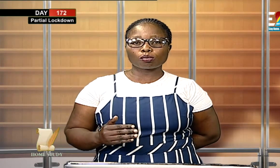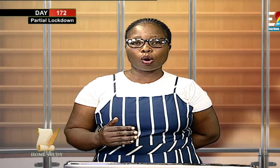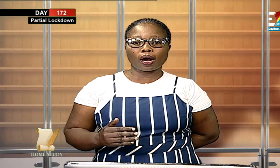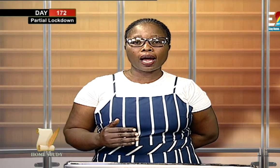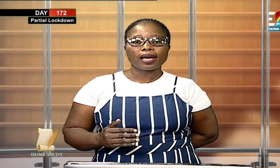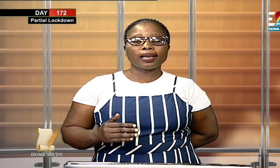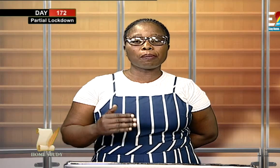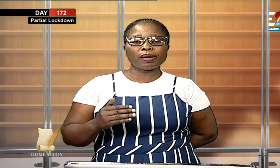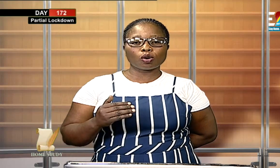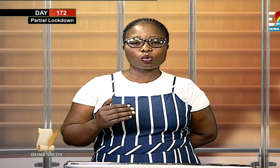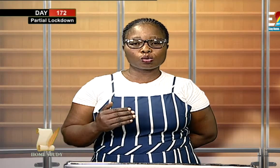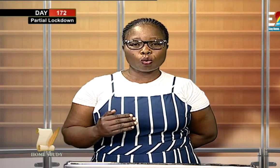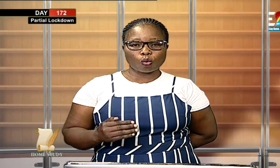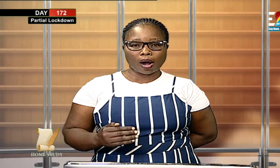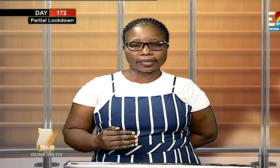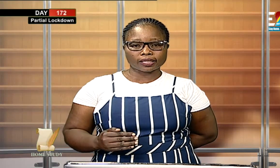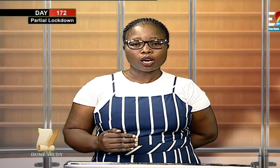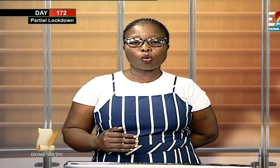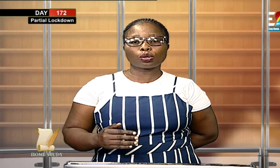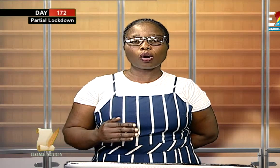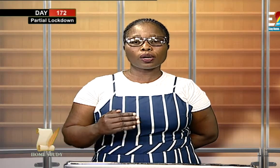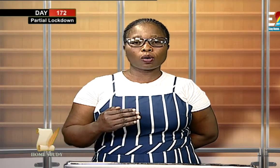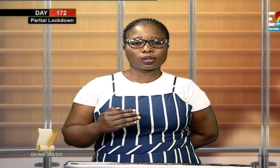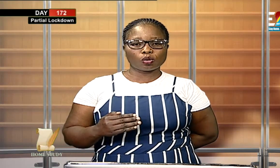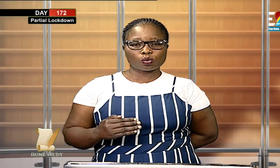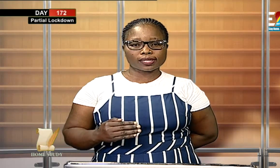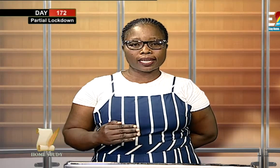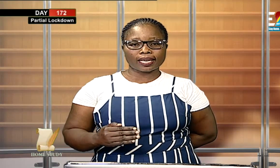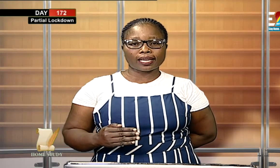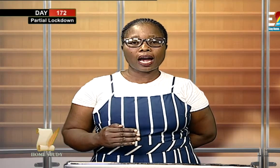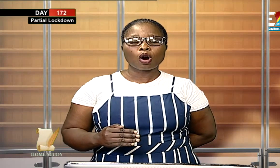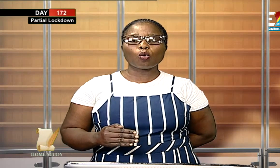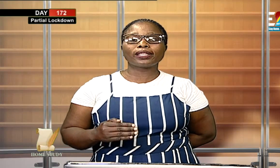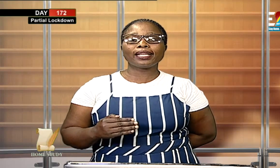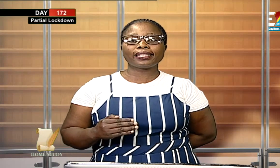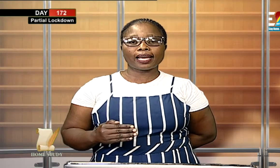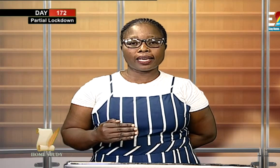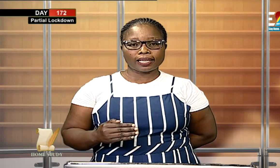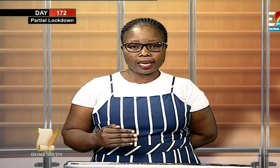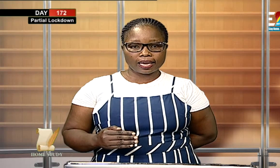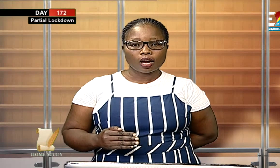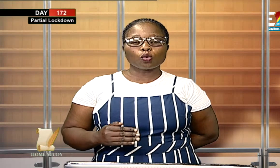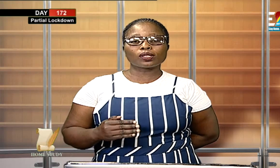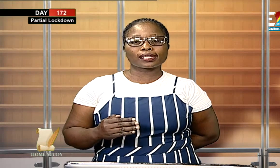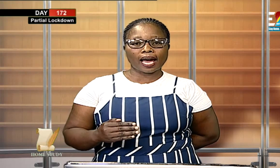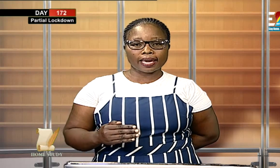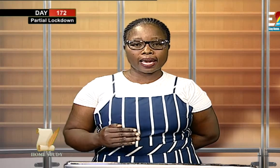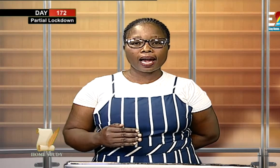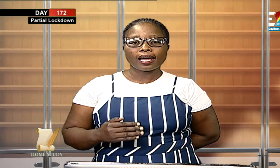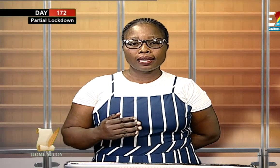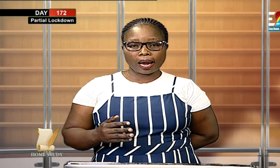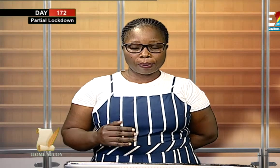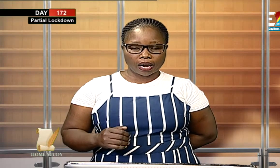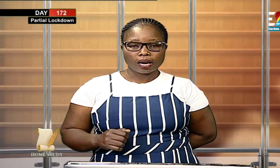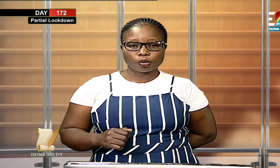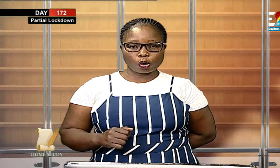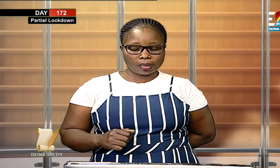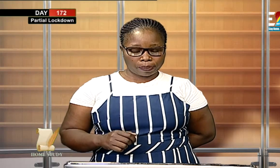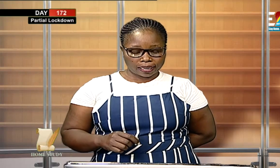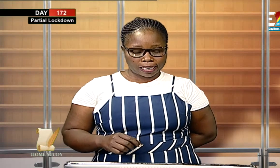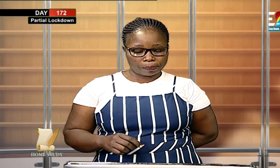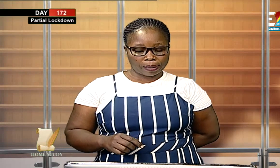ngiko lokumcoka lekumele ukuthi ukwati utokhona kutilungiselela utihlele usaya